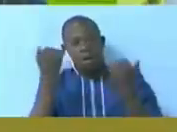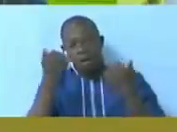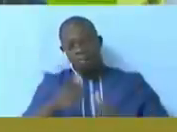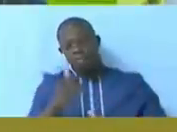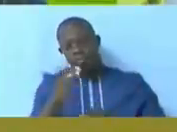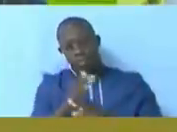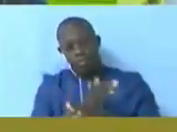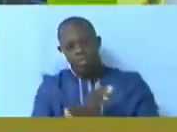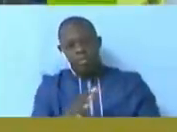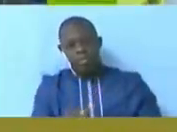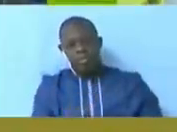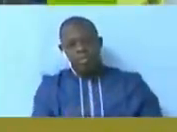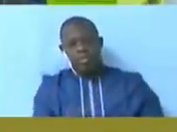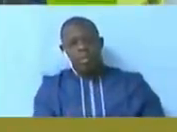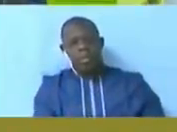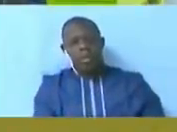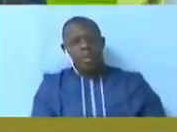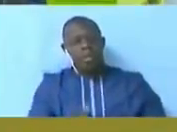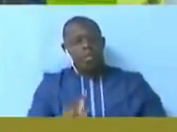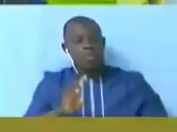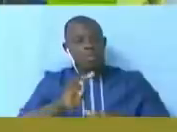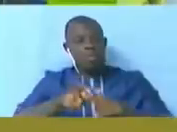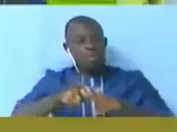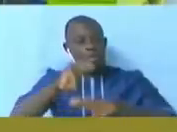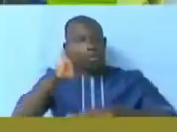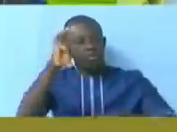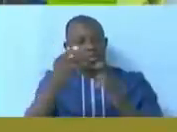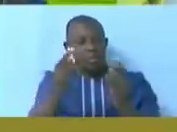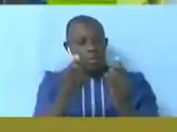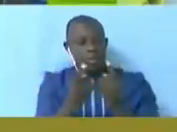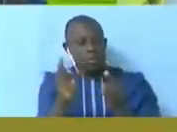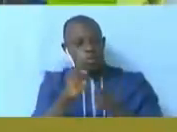Most of what comes to us as